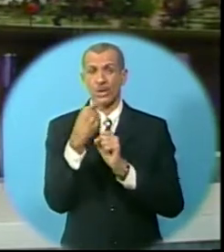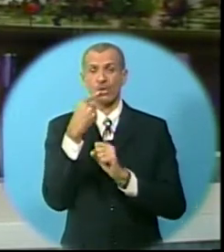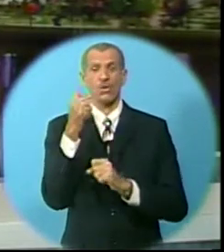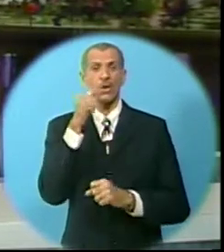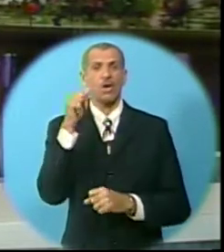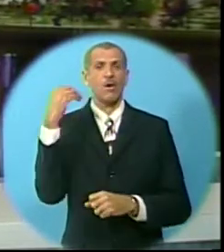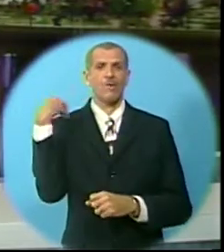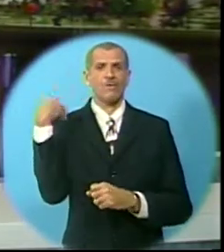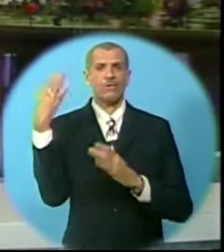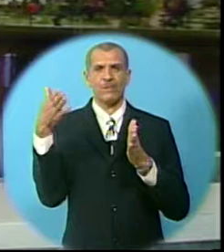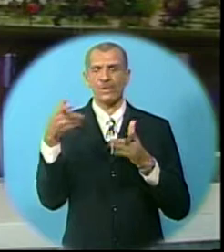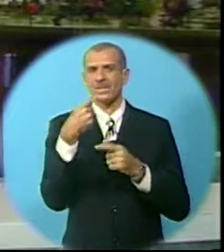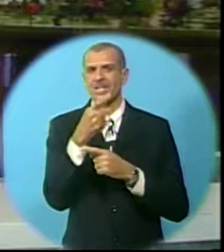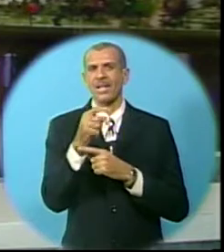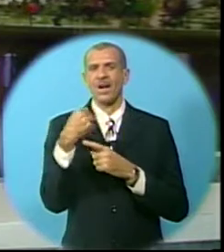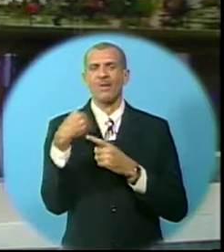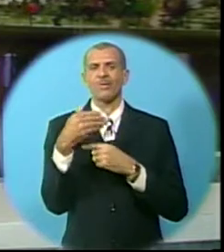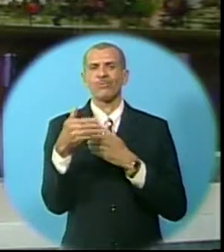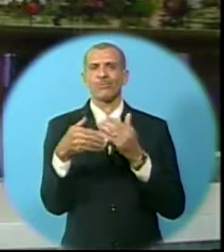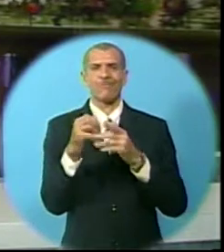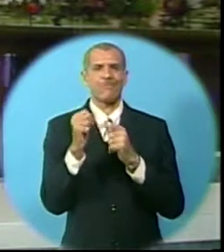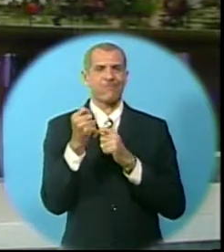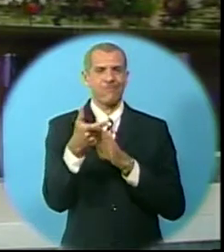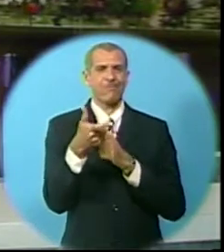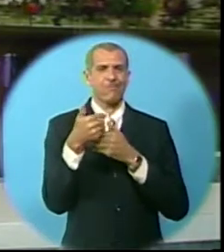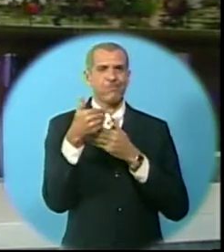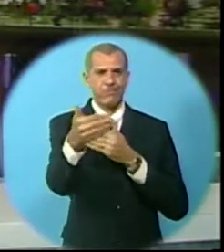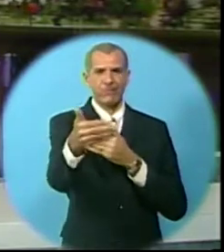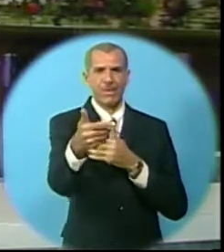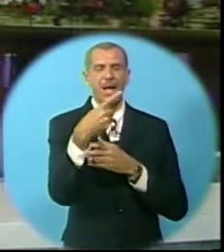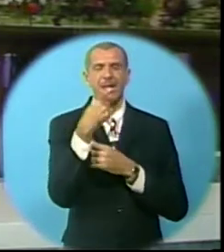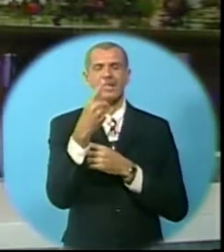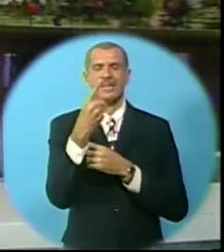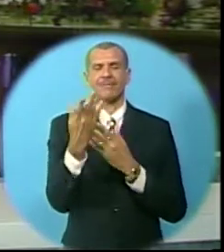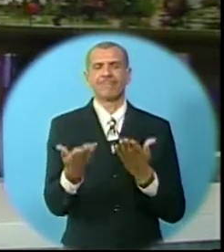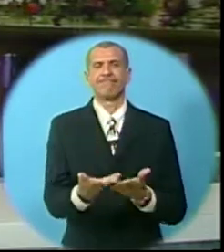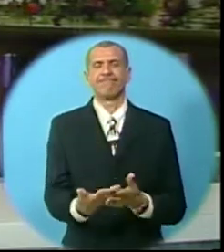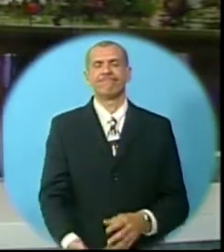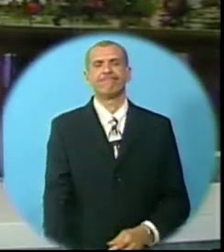officials the organization is moving full steam ahead in this regard.